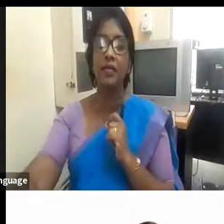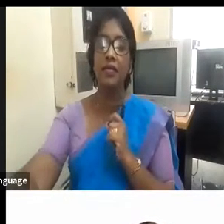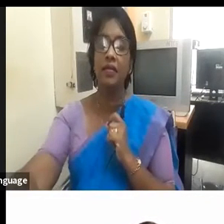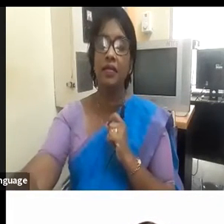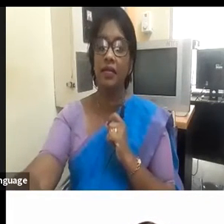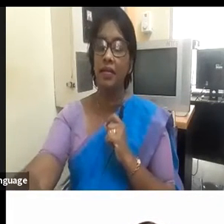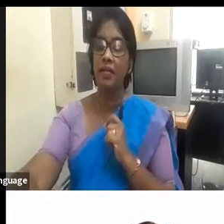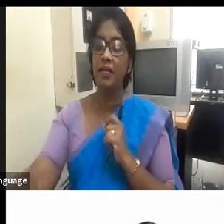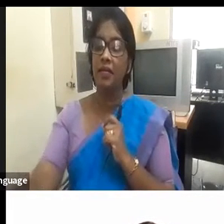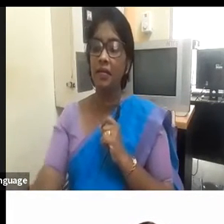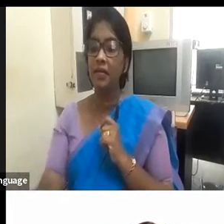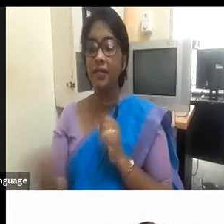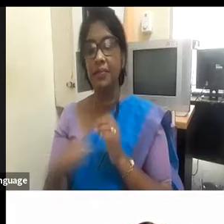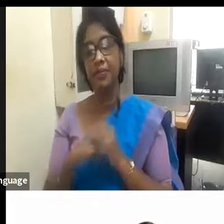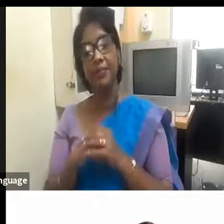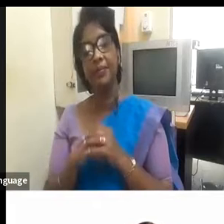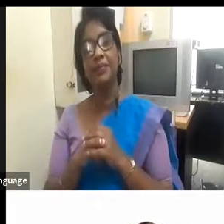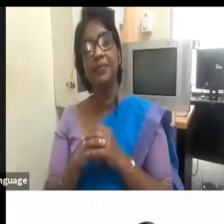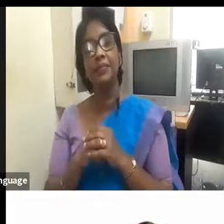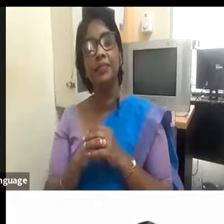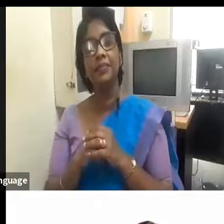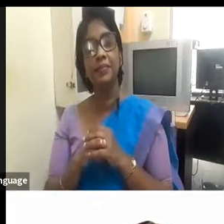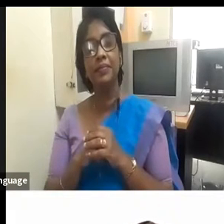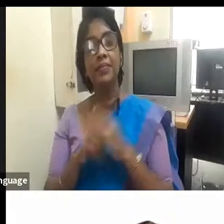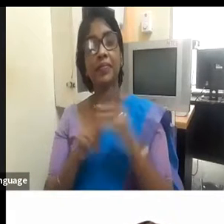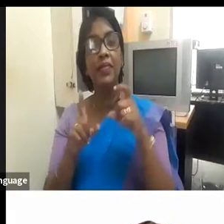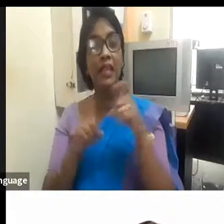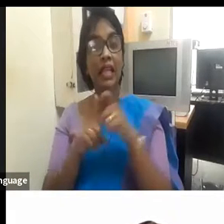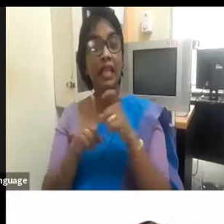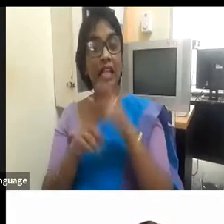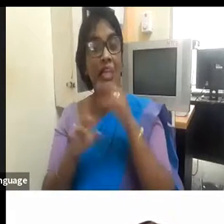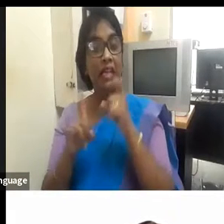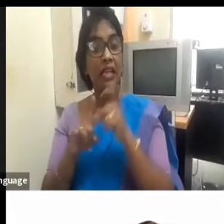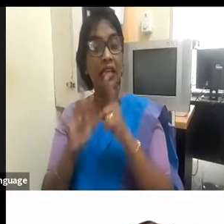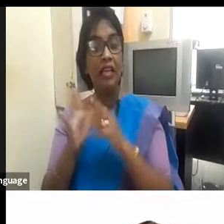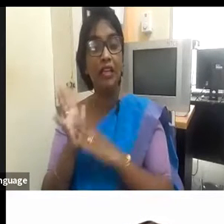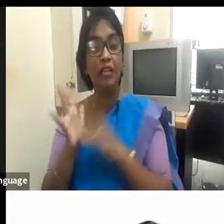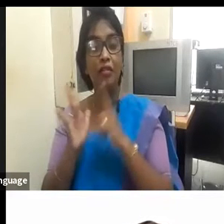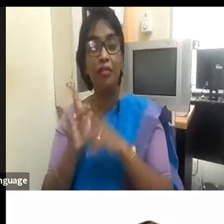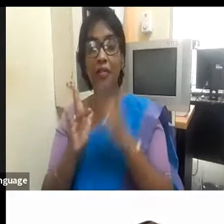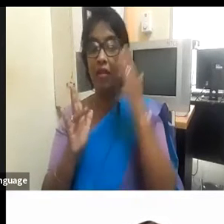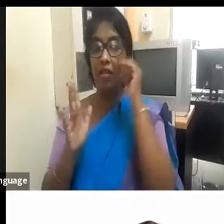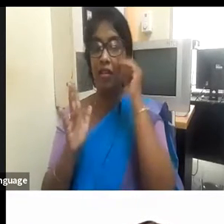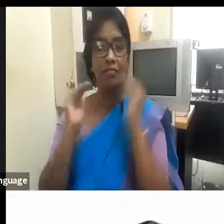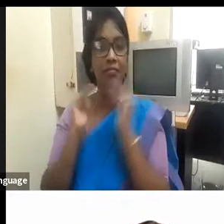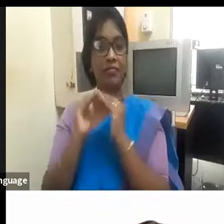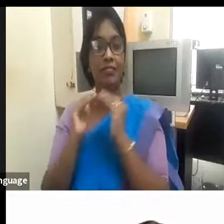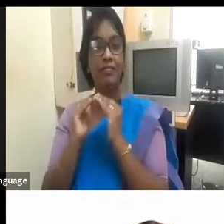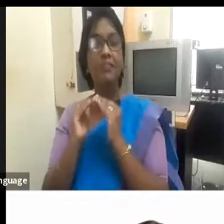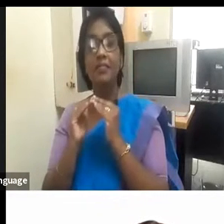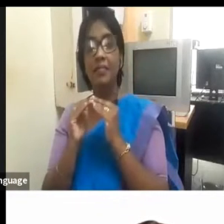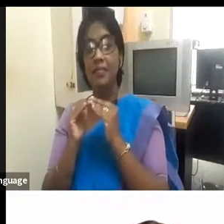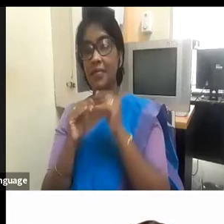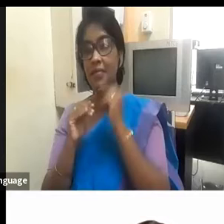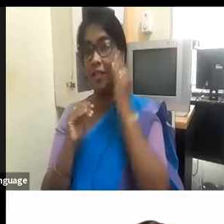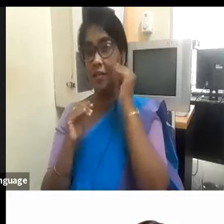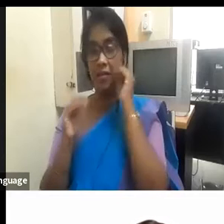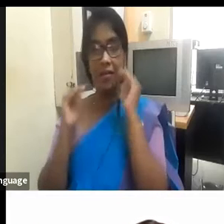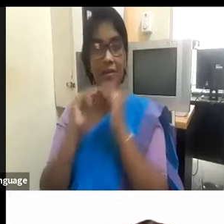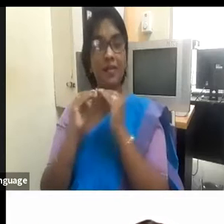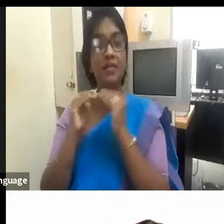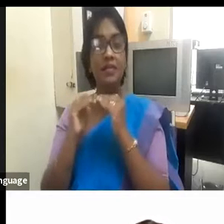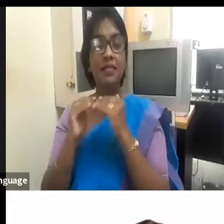itself, what are the gender-related critical HR issues that you have come across at DIMO, and if you can mention a